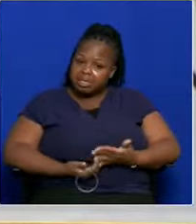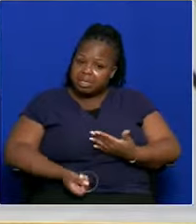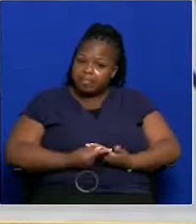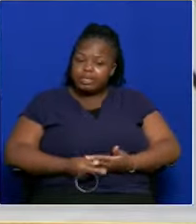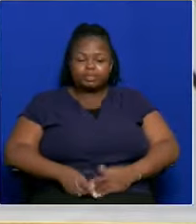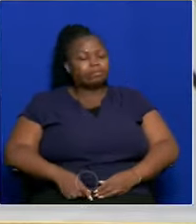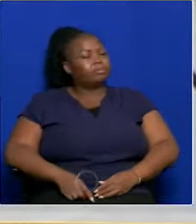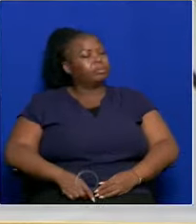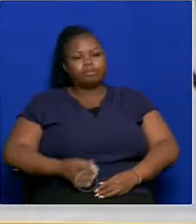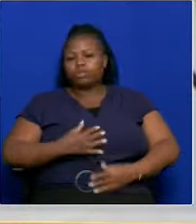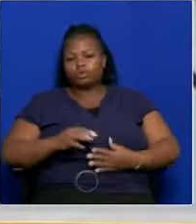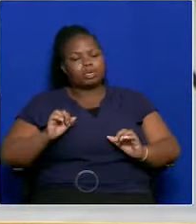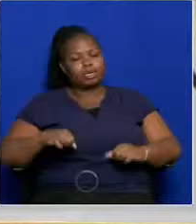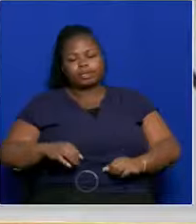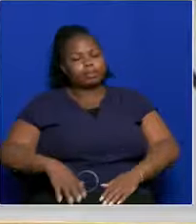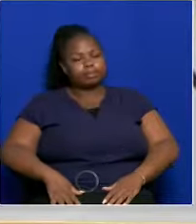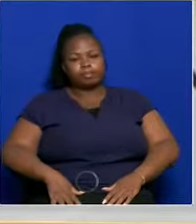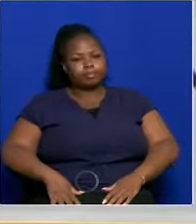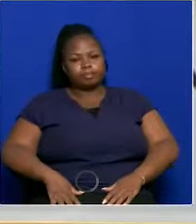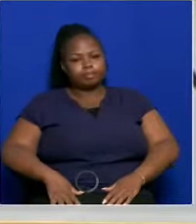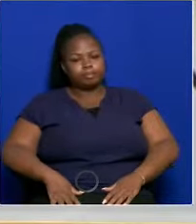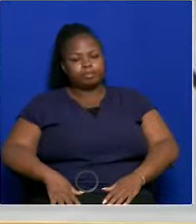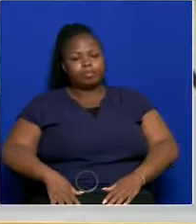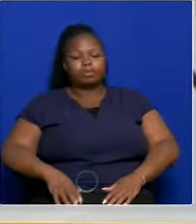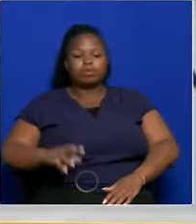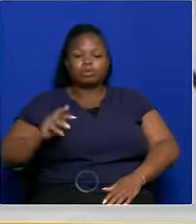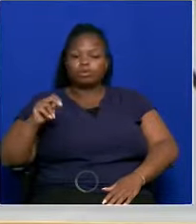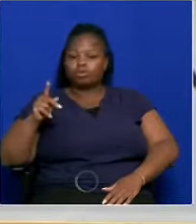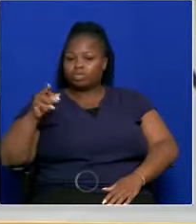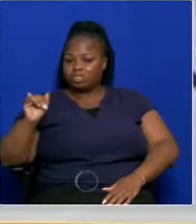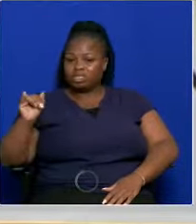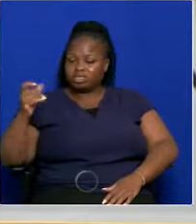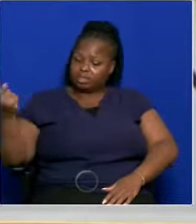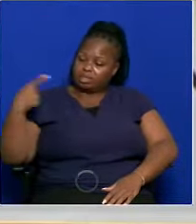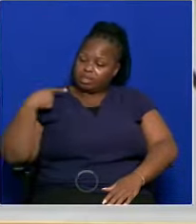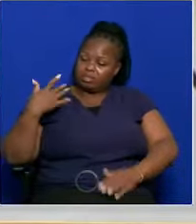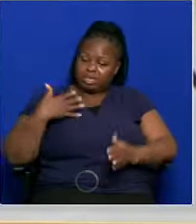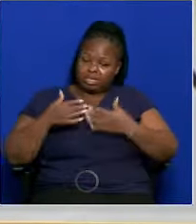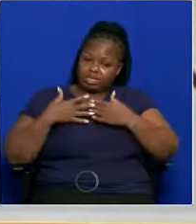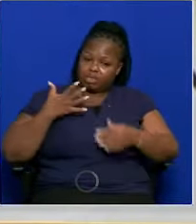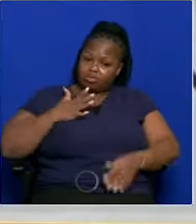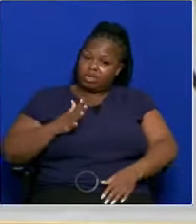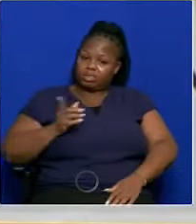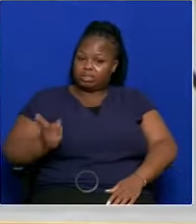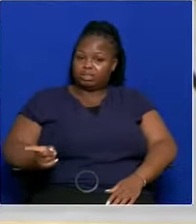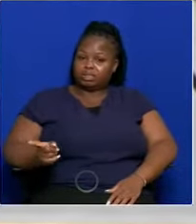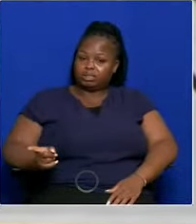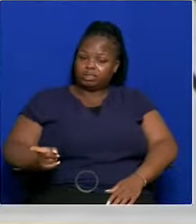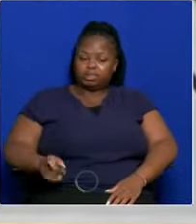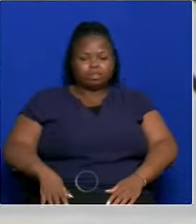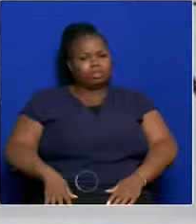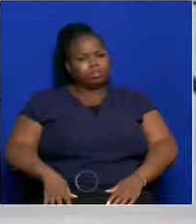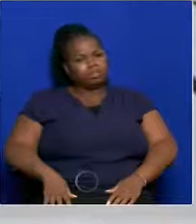issue. Nkosi sent me what he wanted to send me, and also in a